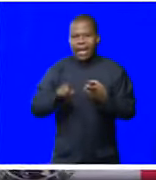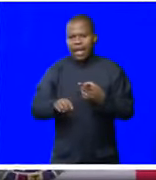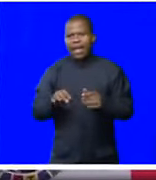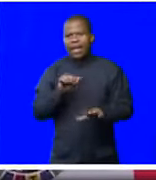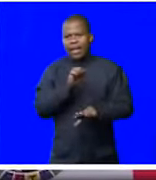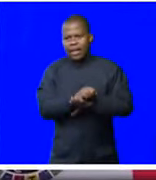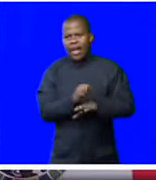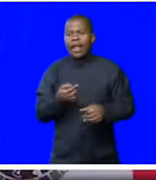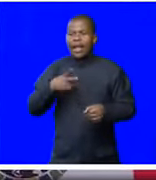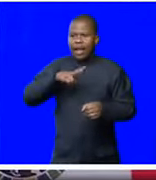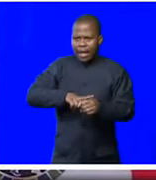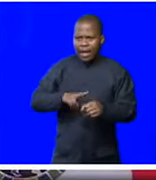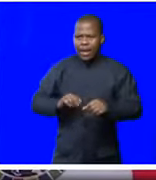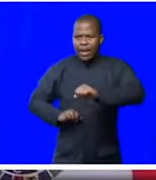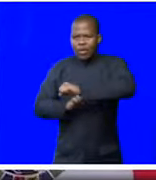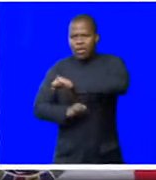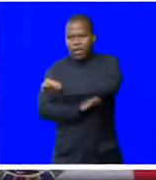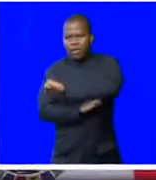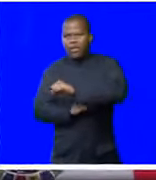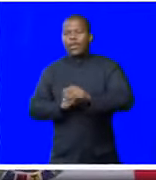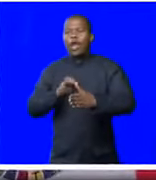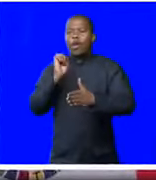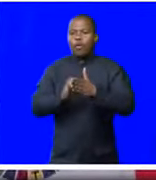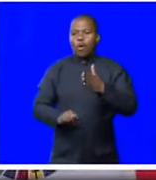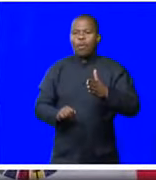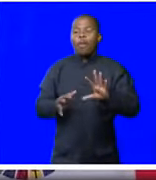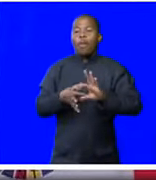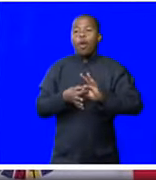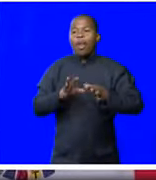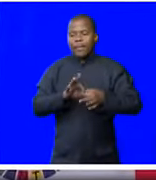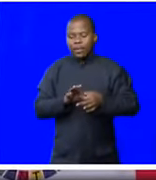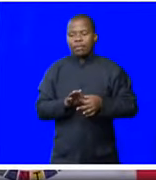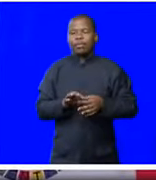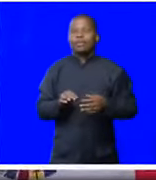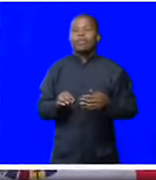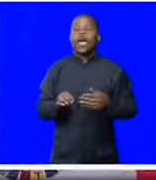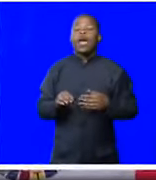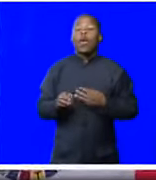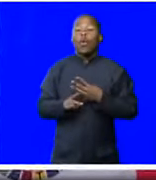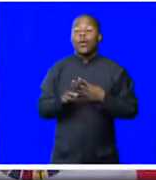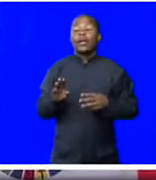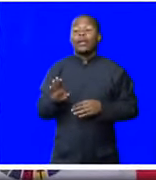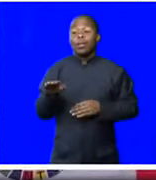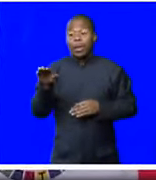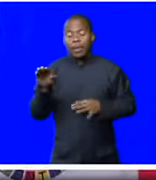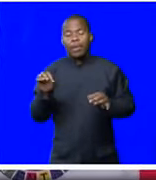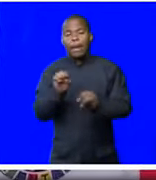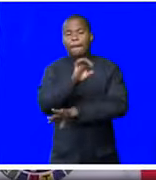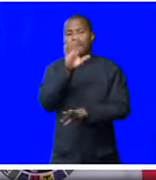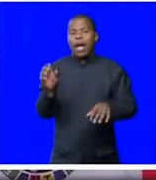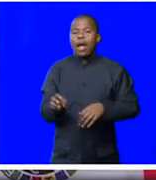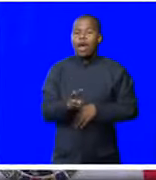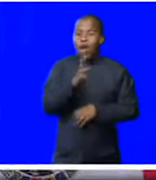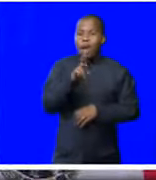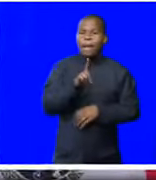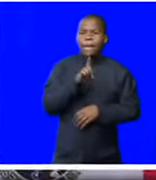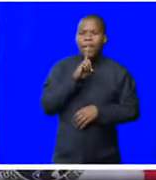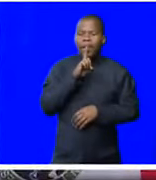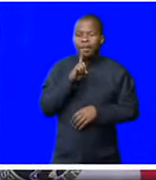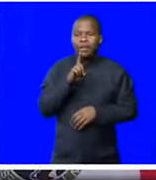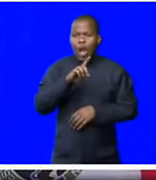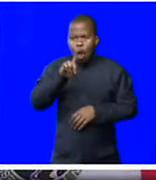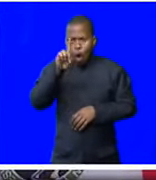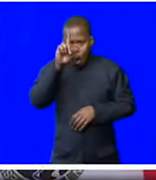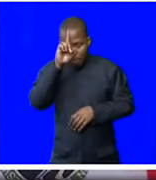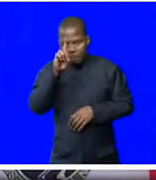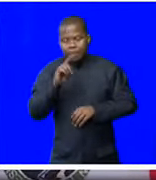from Olympic Solidarity will be announced in the next couple of weeks. What we hope to do with that sponsorship is